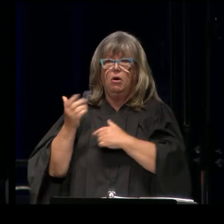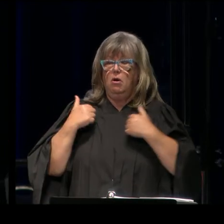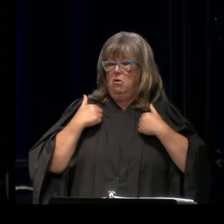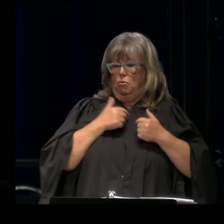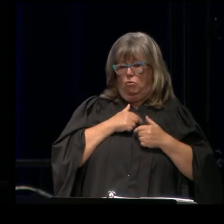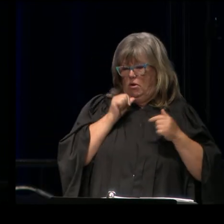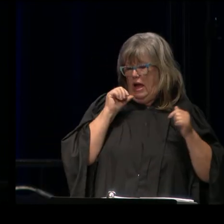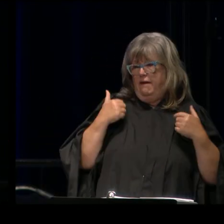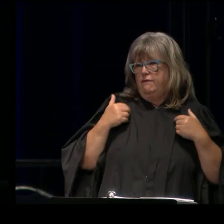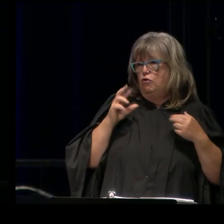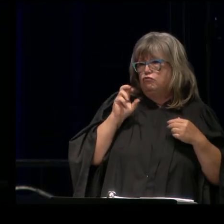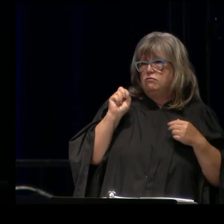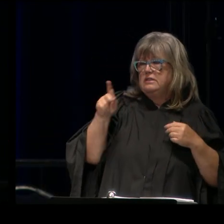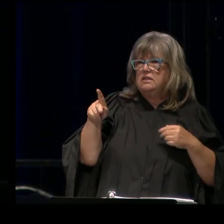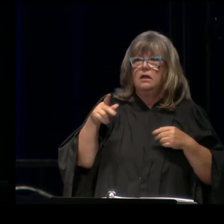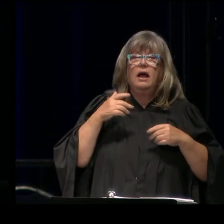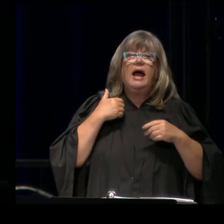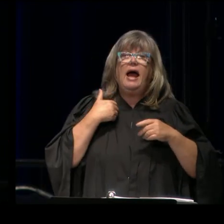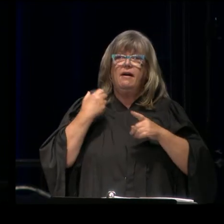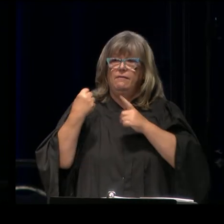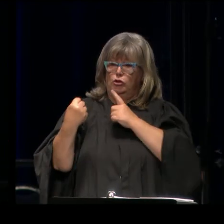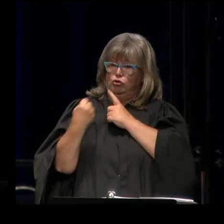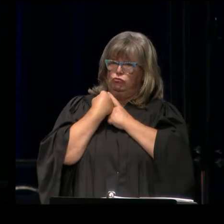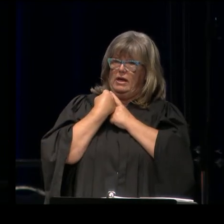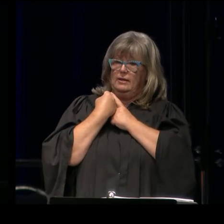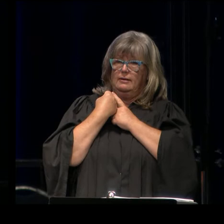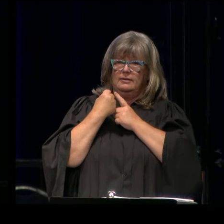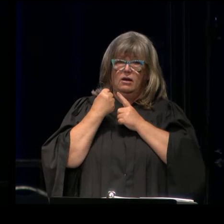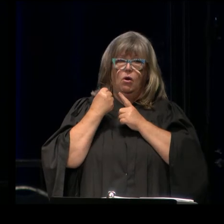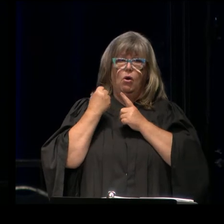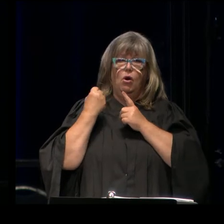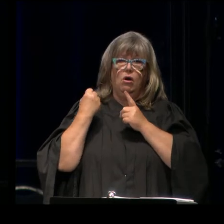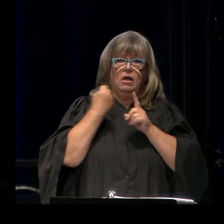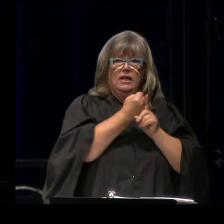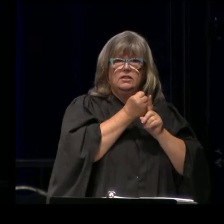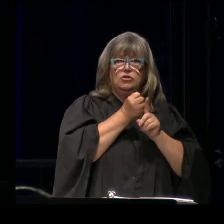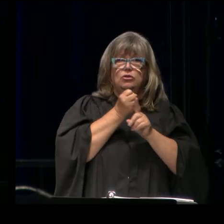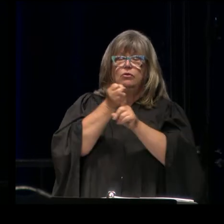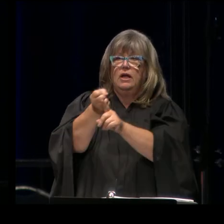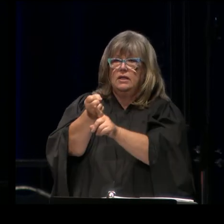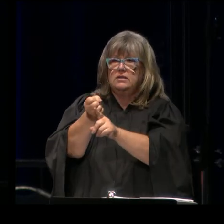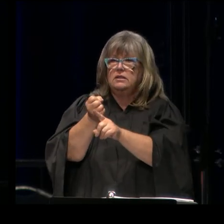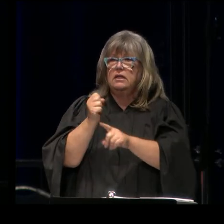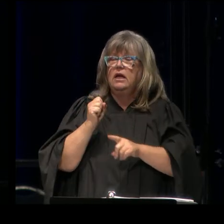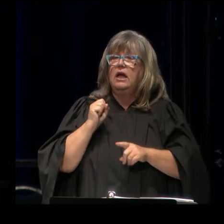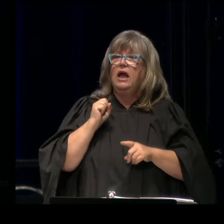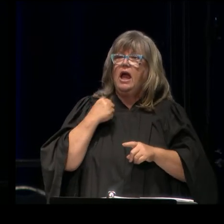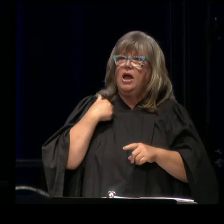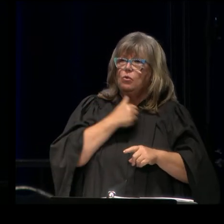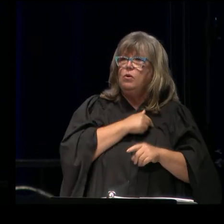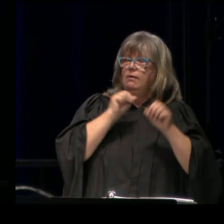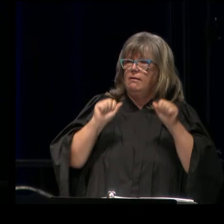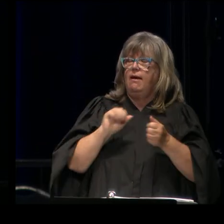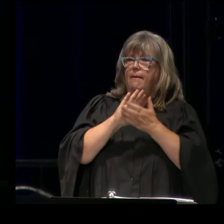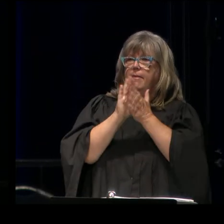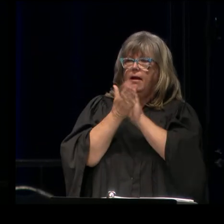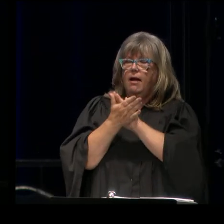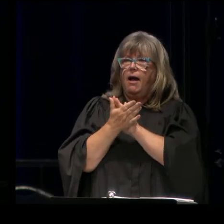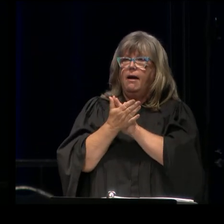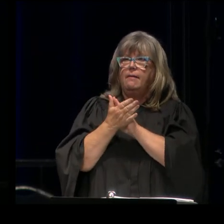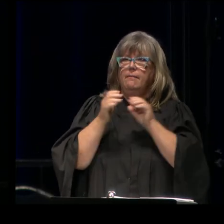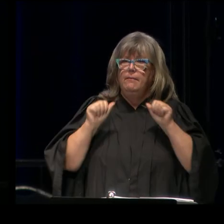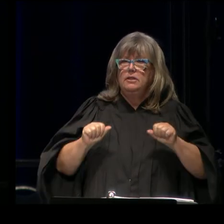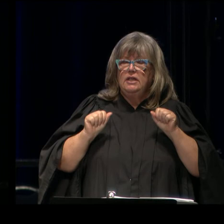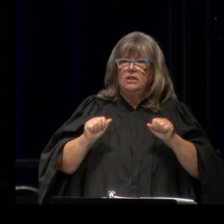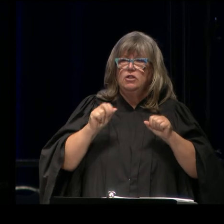impacted, either directly or indirectly, and we all are potential victims in this world